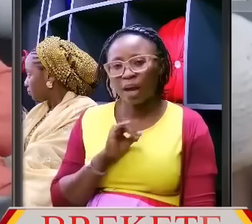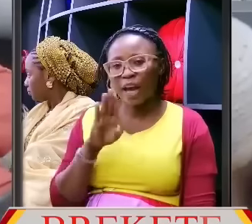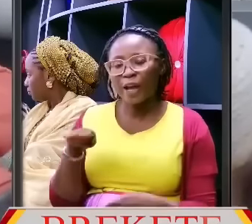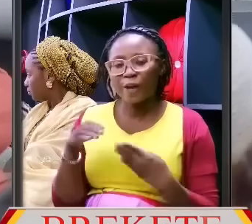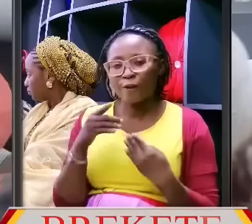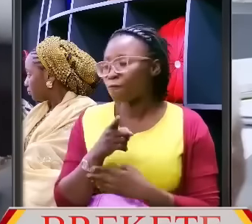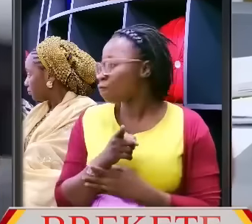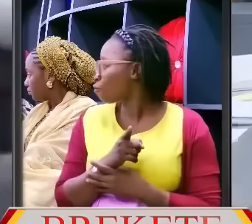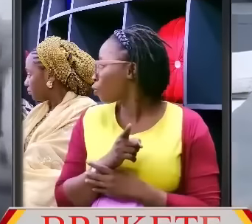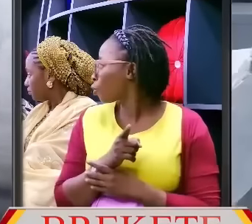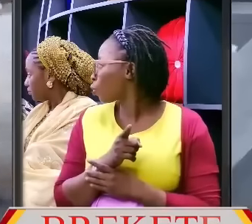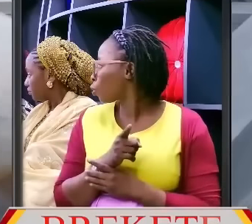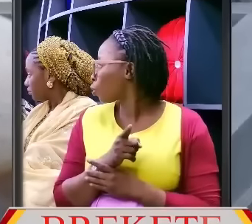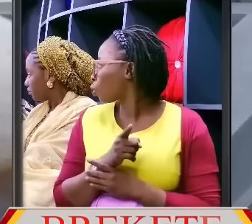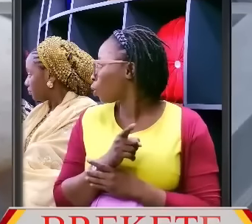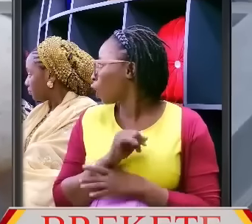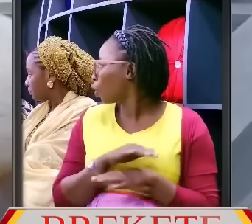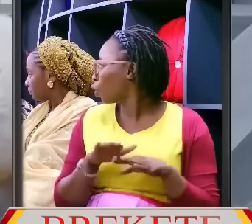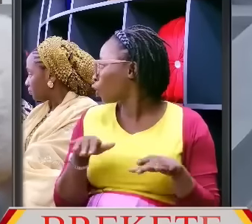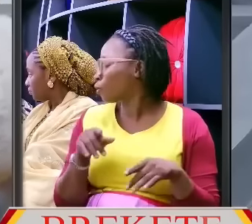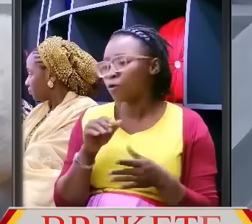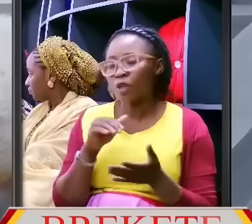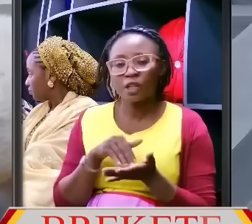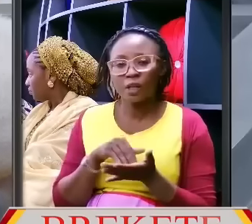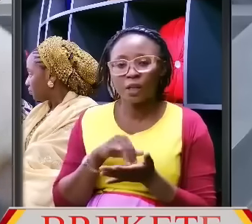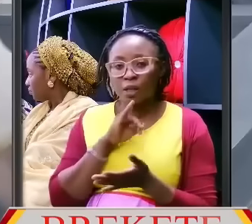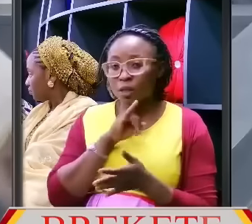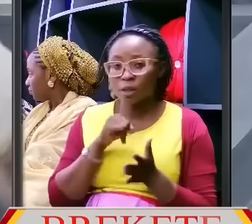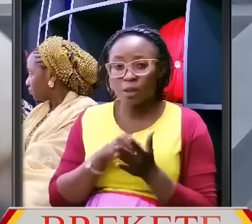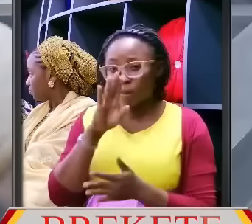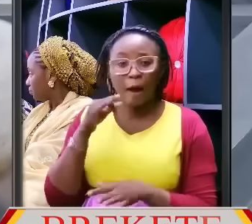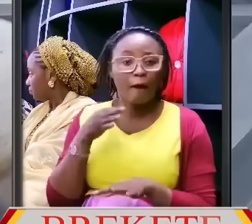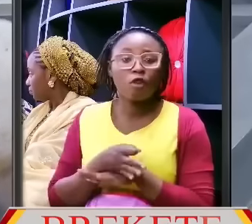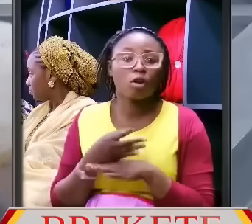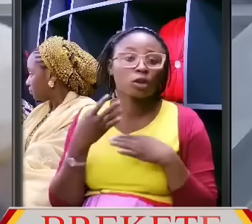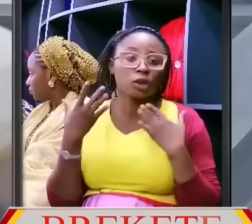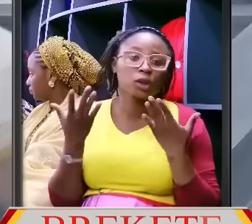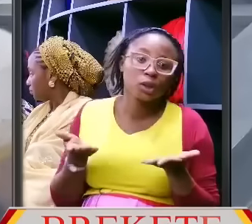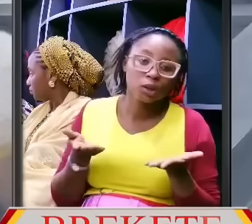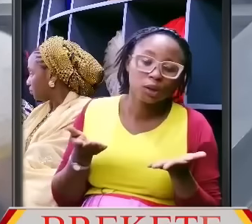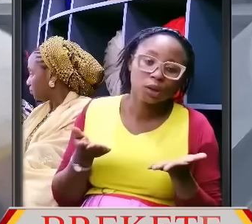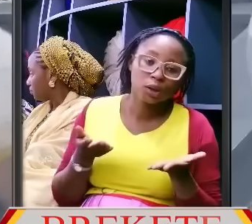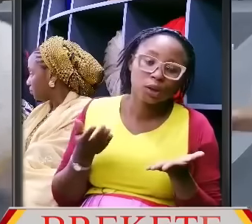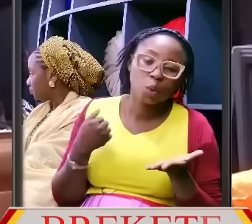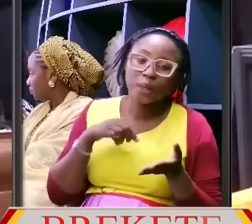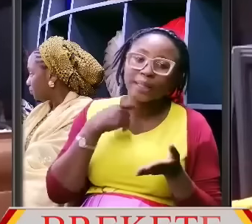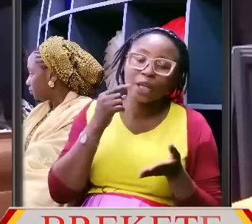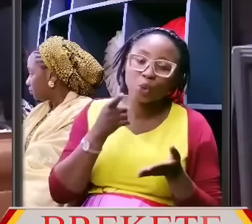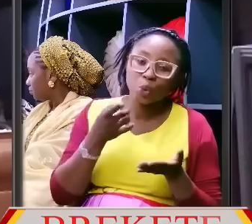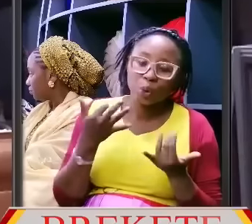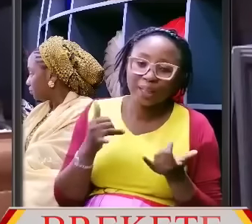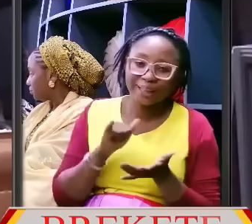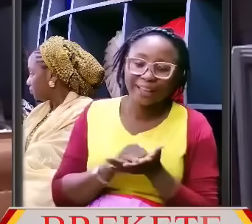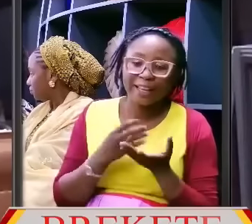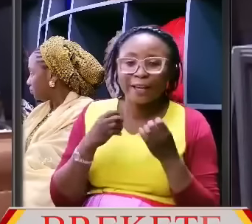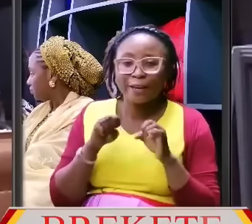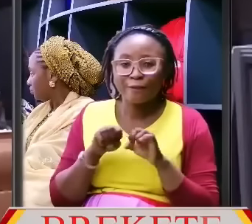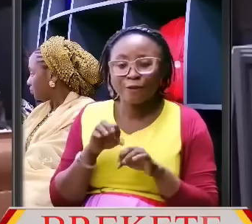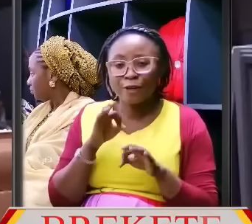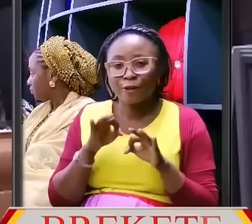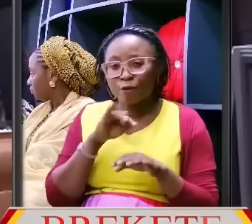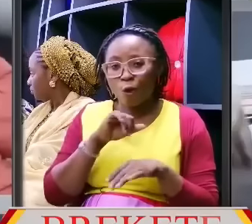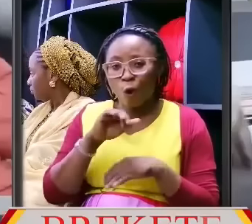you, and I not give you again. Is it by force? Yeah. Will they tell you now, say, even if